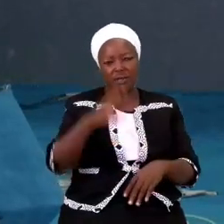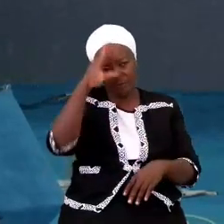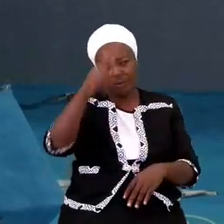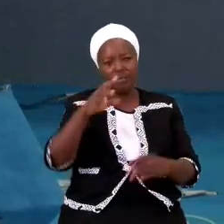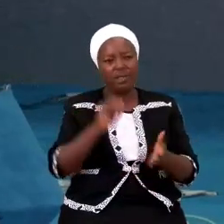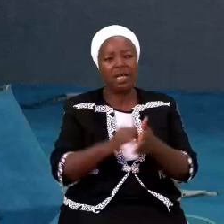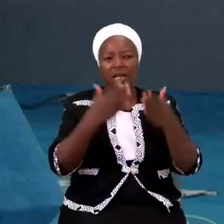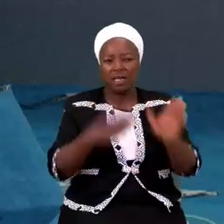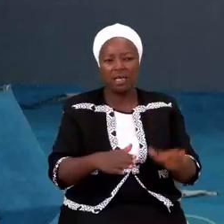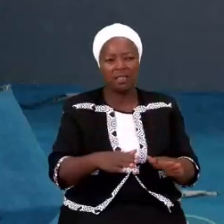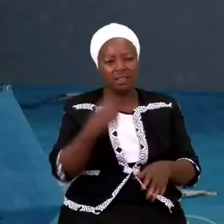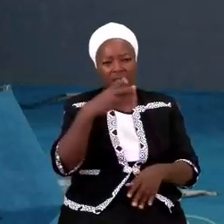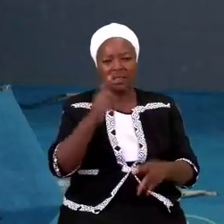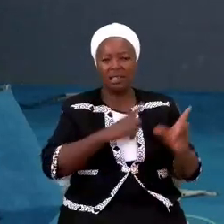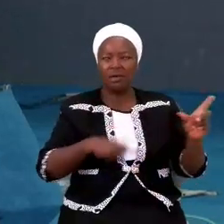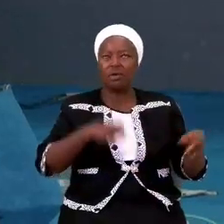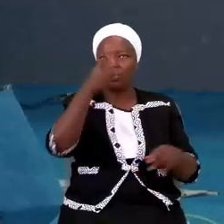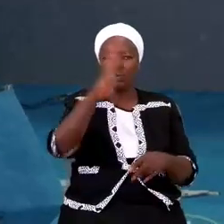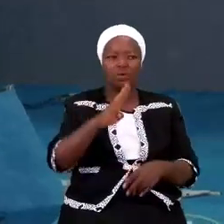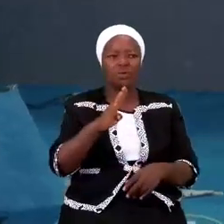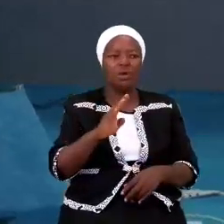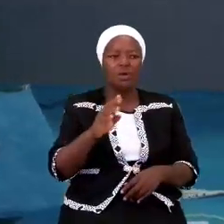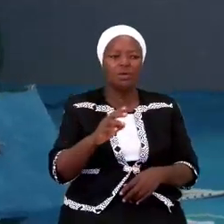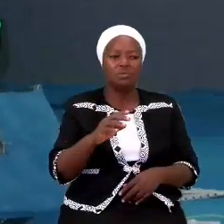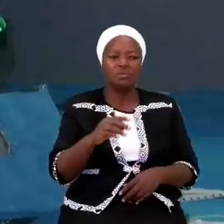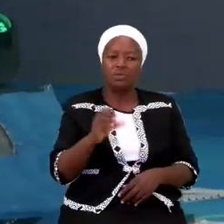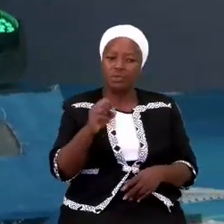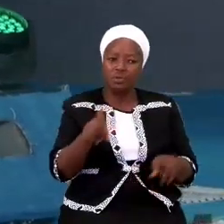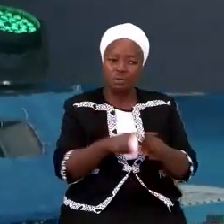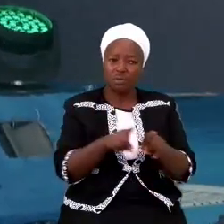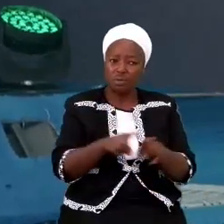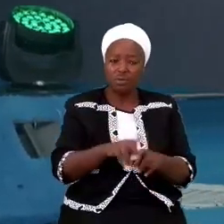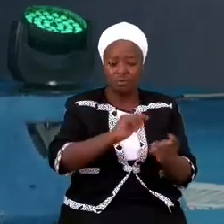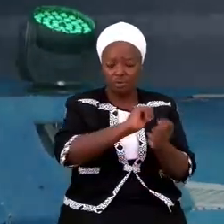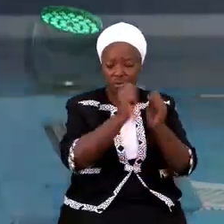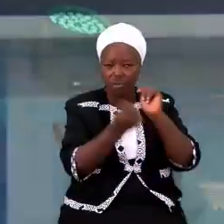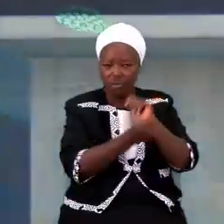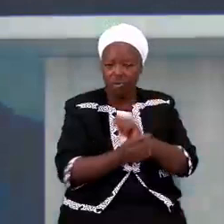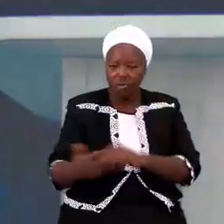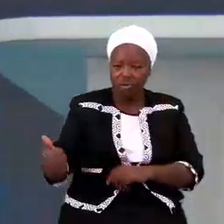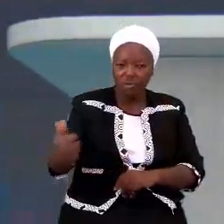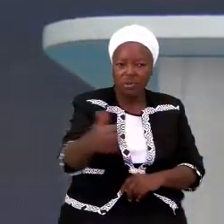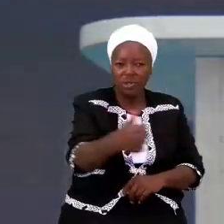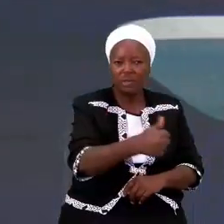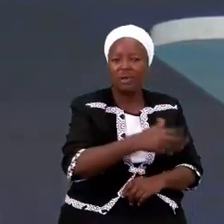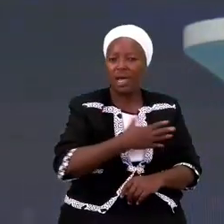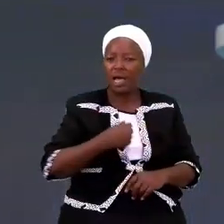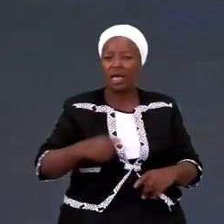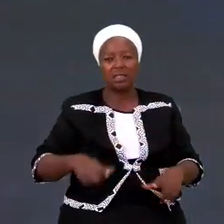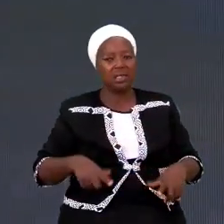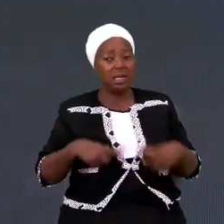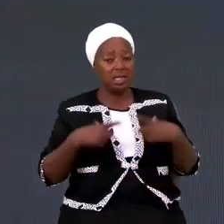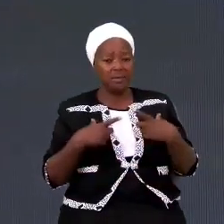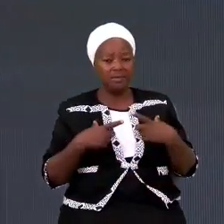yourselves and live. That is the love of God that he has for us. When we